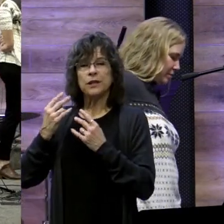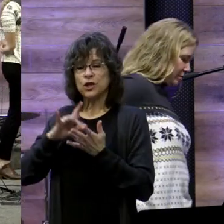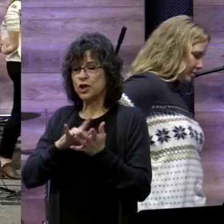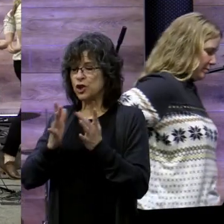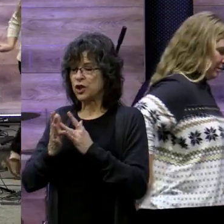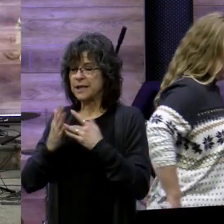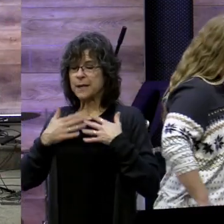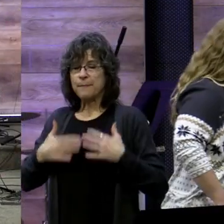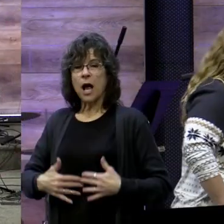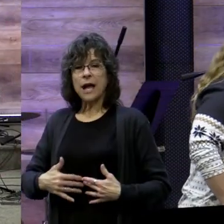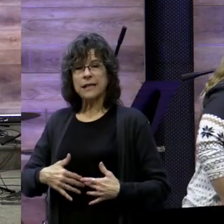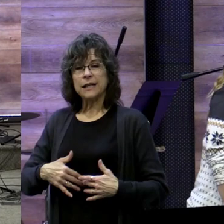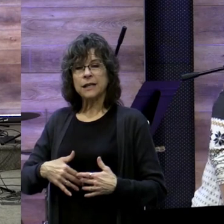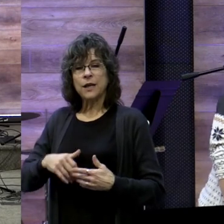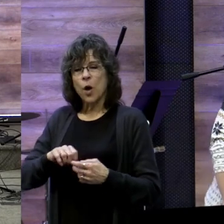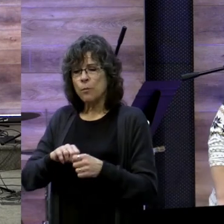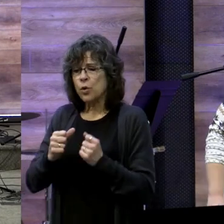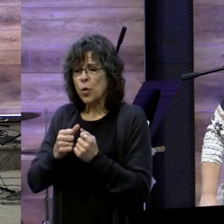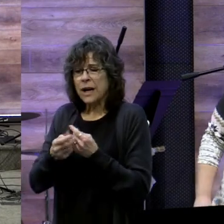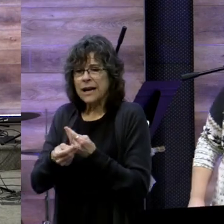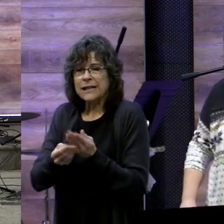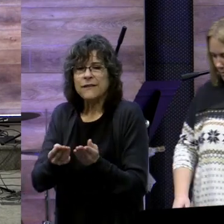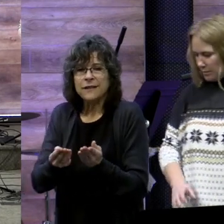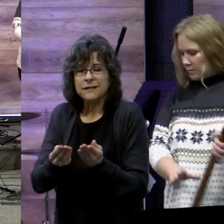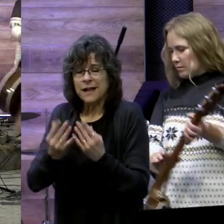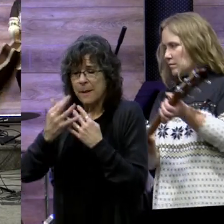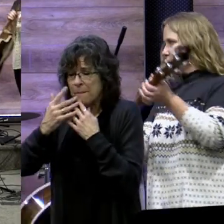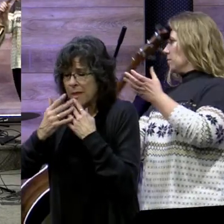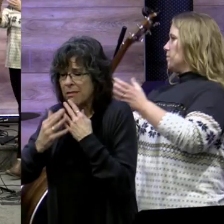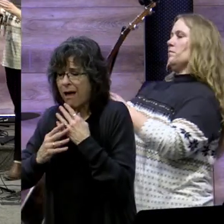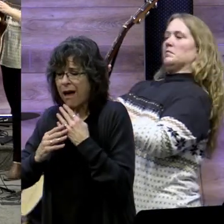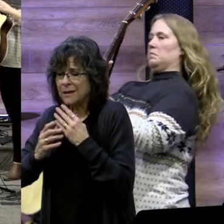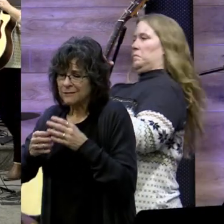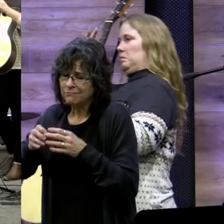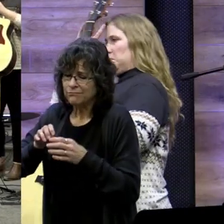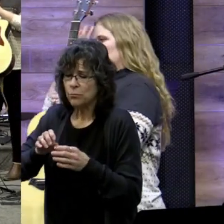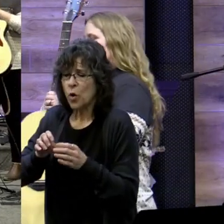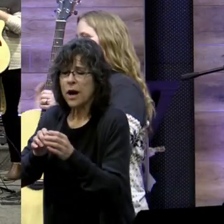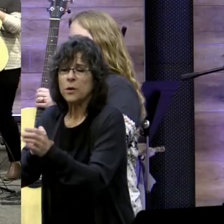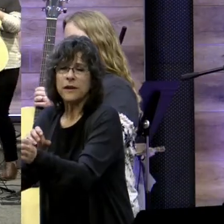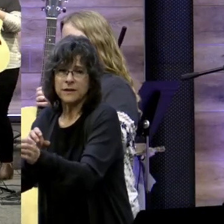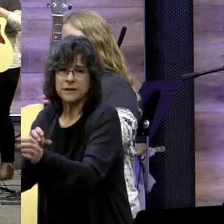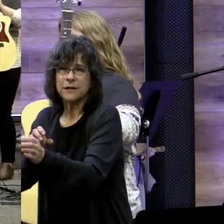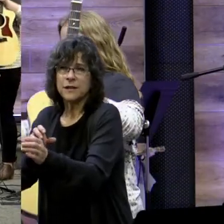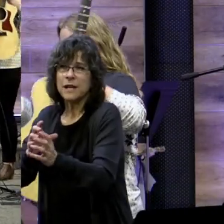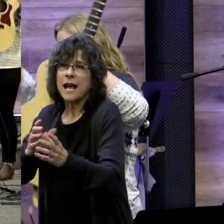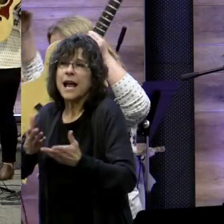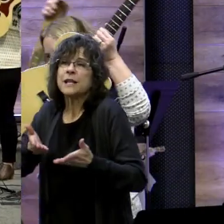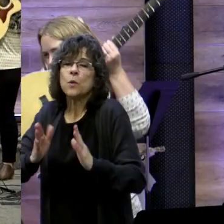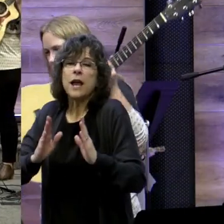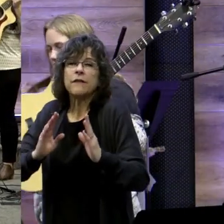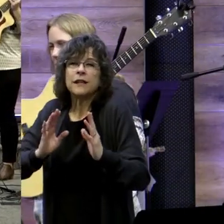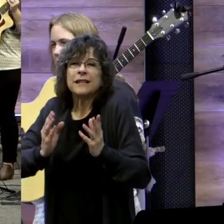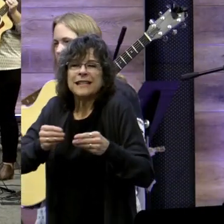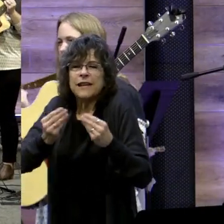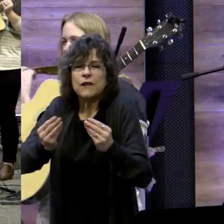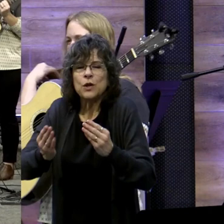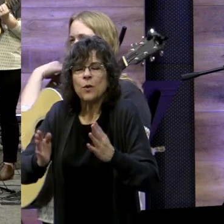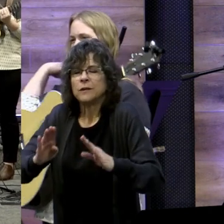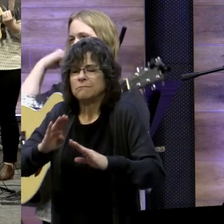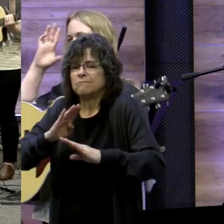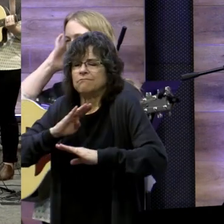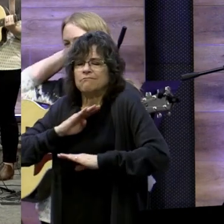and his blood shed for the forgiveness of our sins as a way of nourishing and encouraging our faith. There's